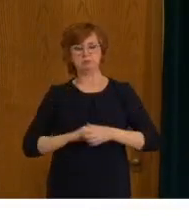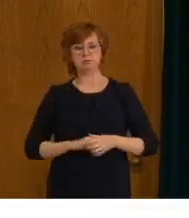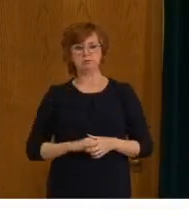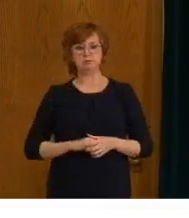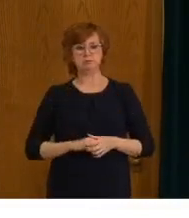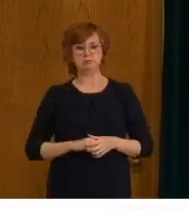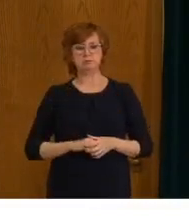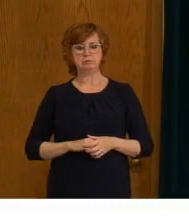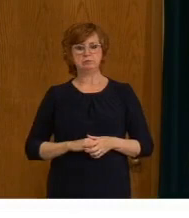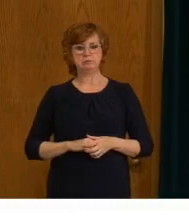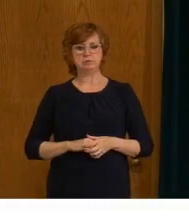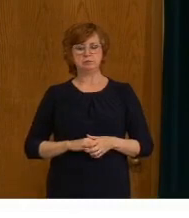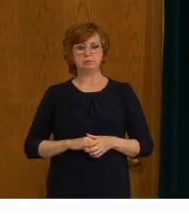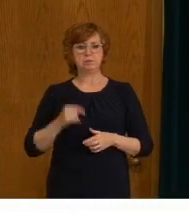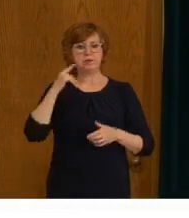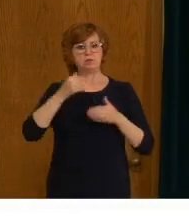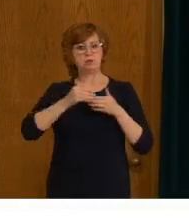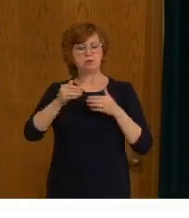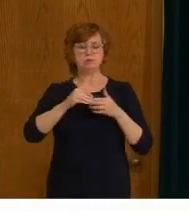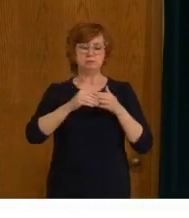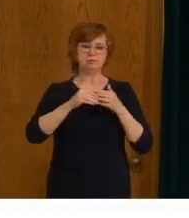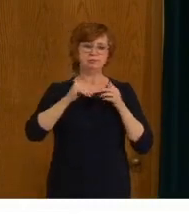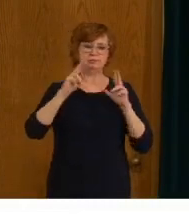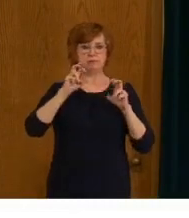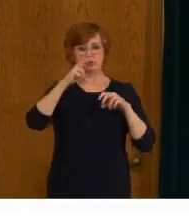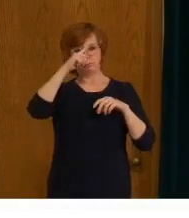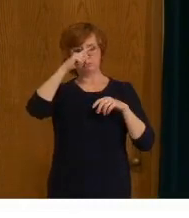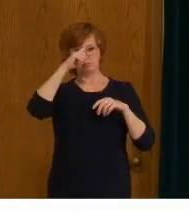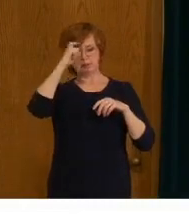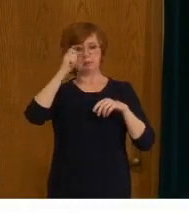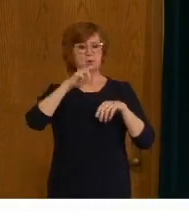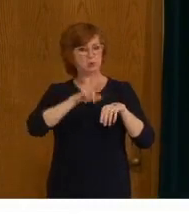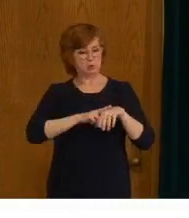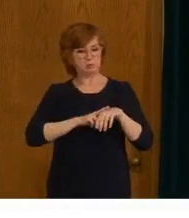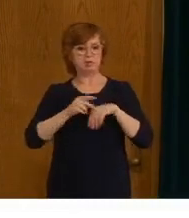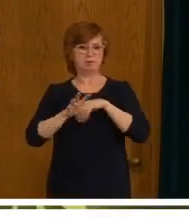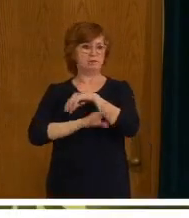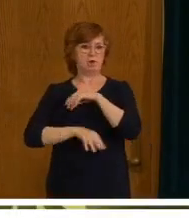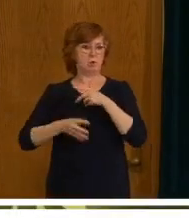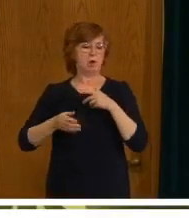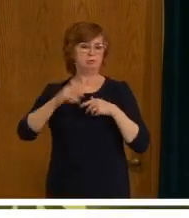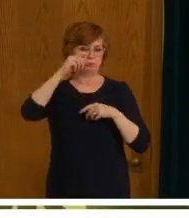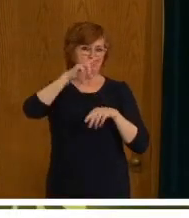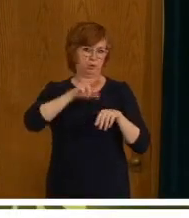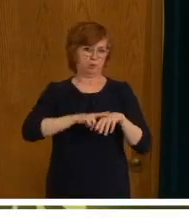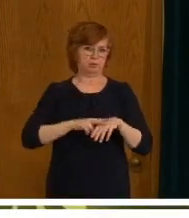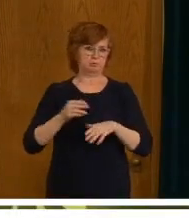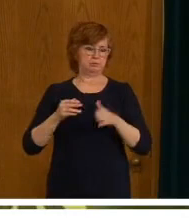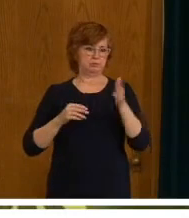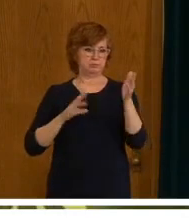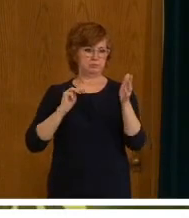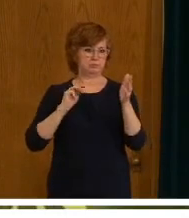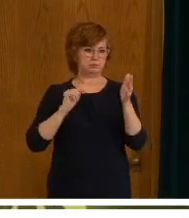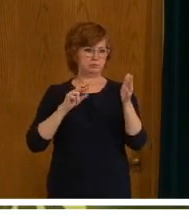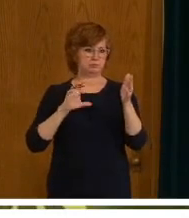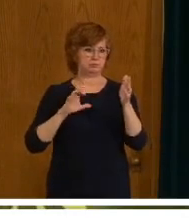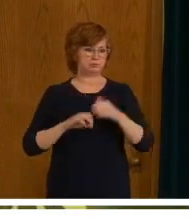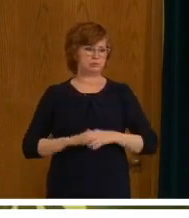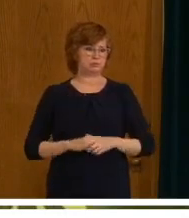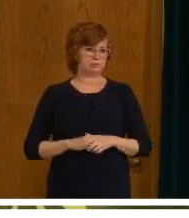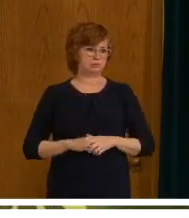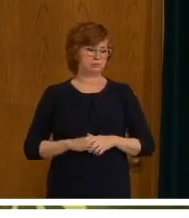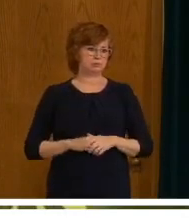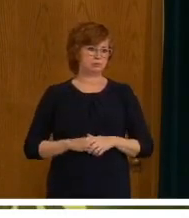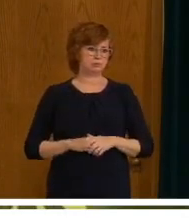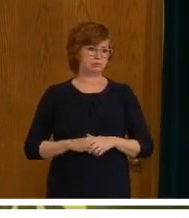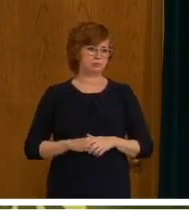normal summer and hopefully a more normal fall. Thank you. Follow up, Mark. Yes, is there a